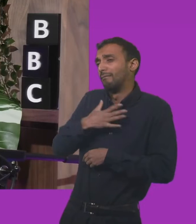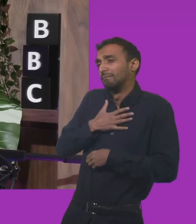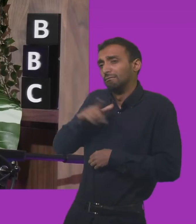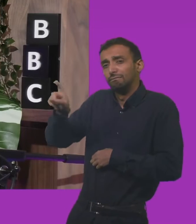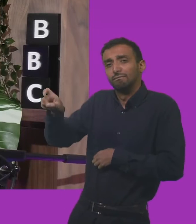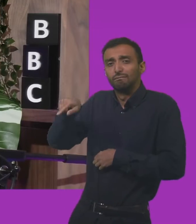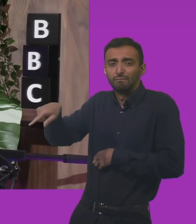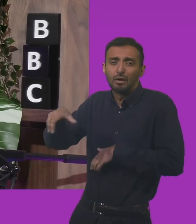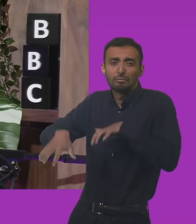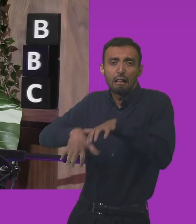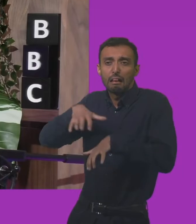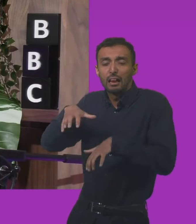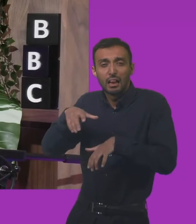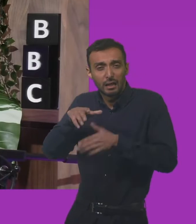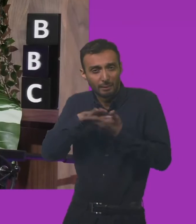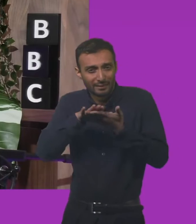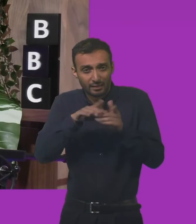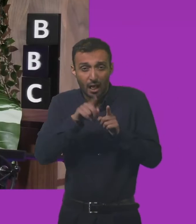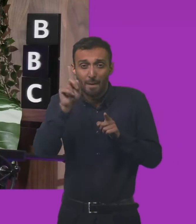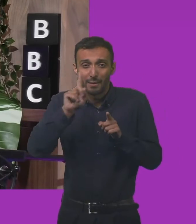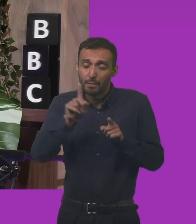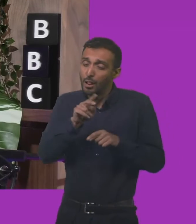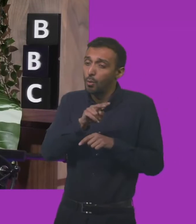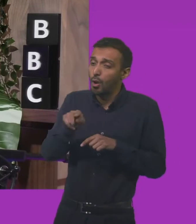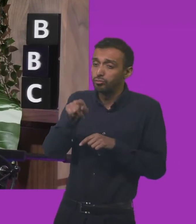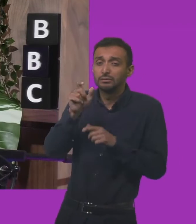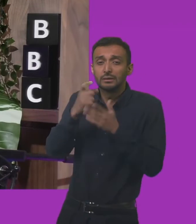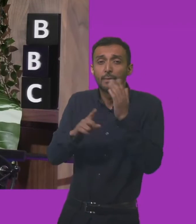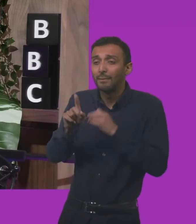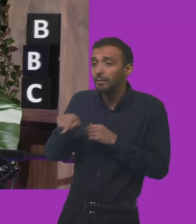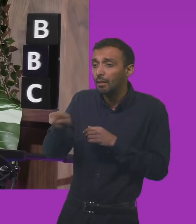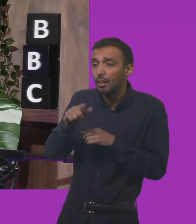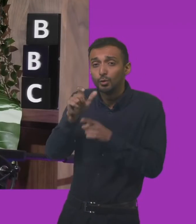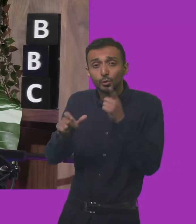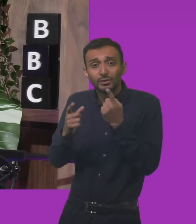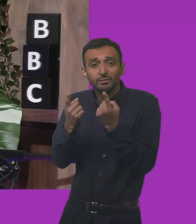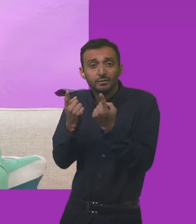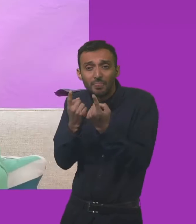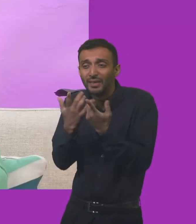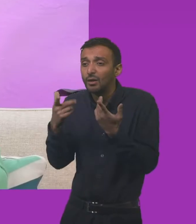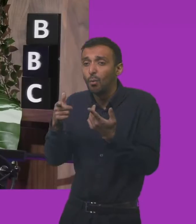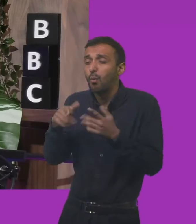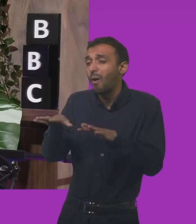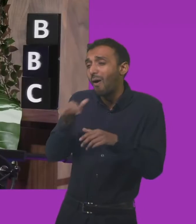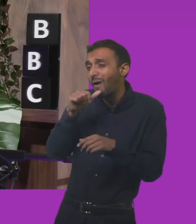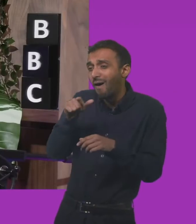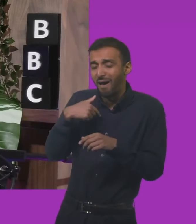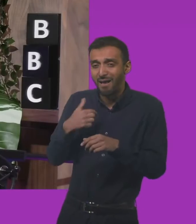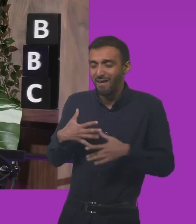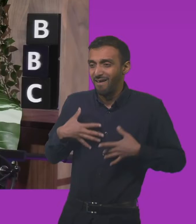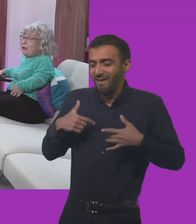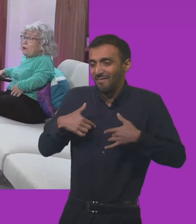watching disabled people doing things or having a nice, cute moment makes them feel better. Yeah. And makes them feel all